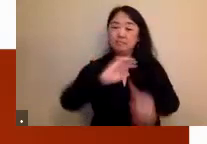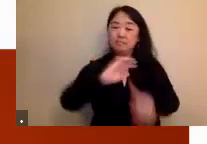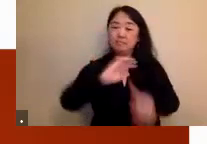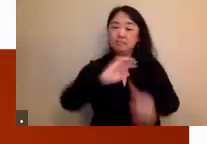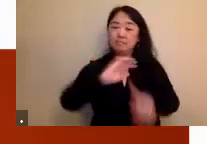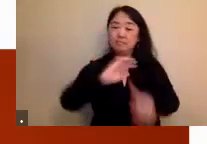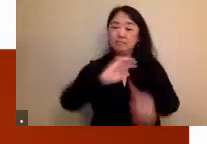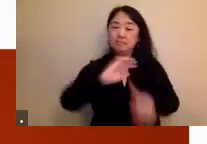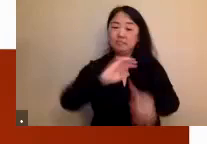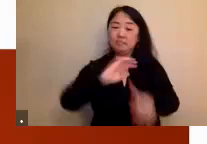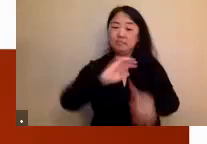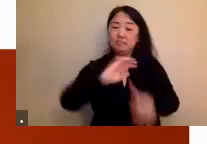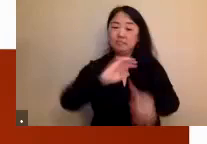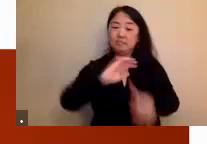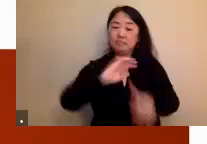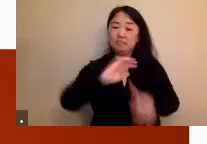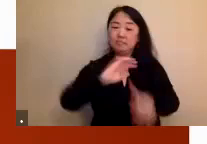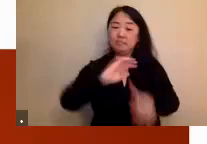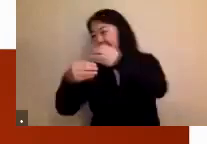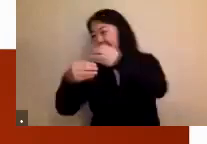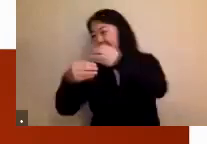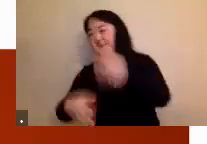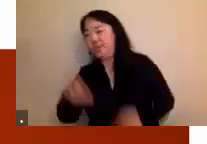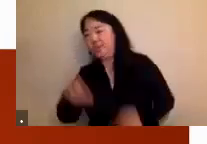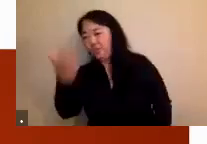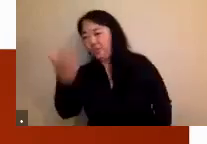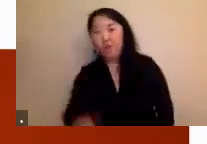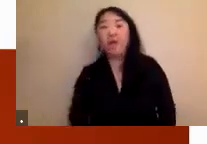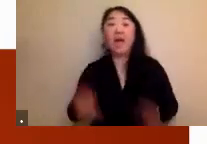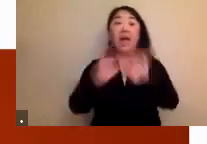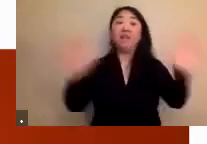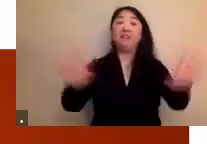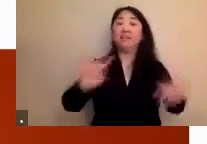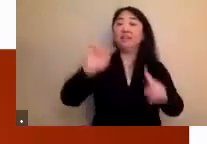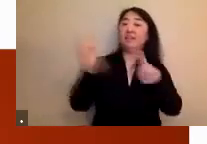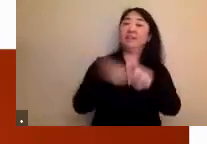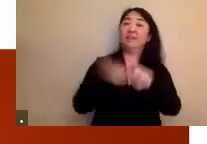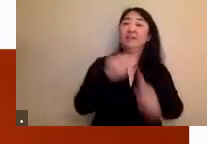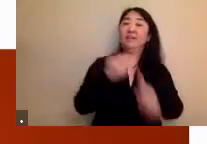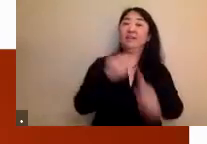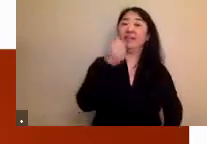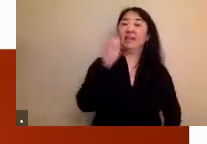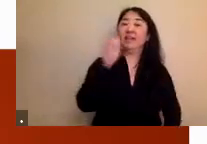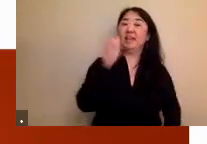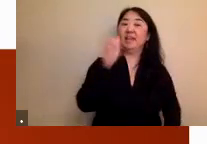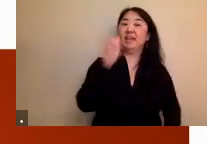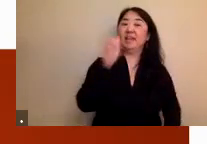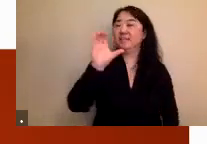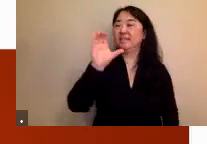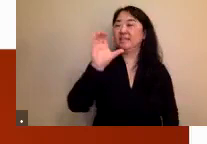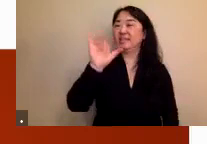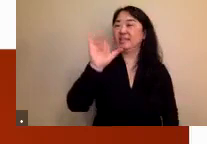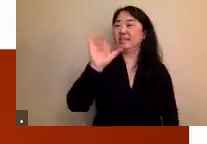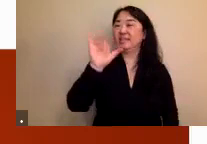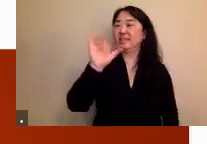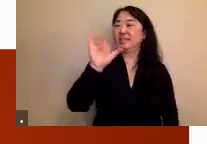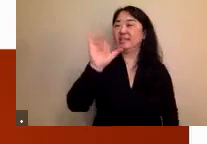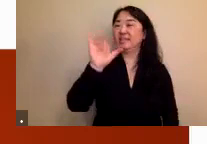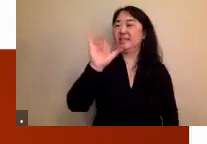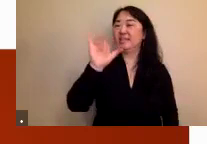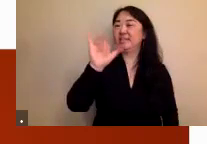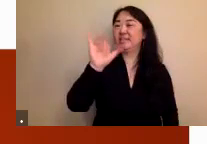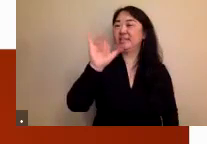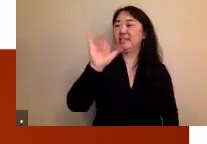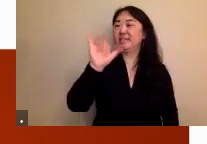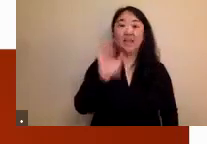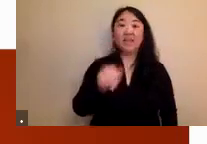first, obviously, is the Civil Rights Act of 1964. And that is Title